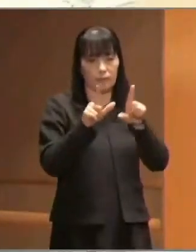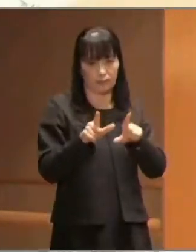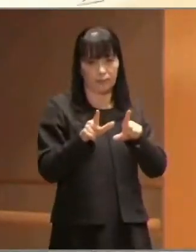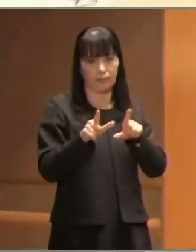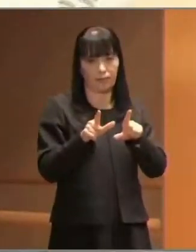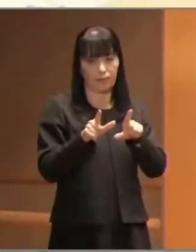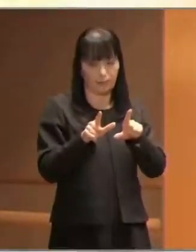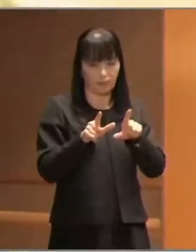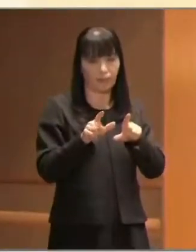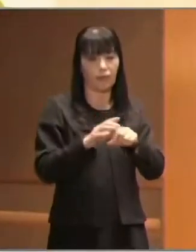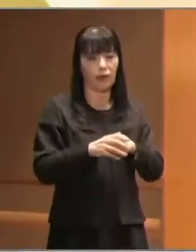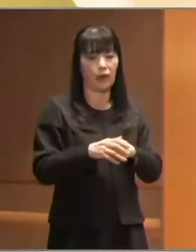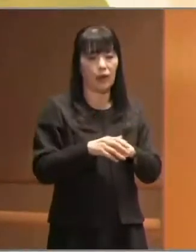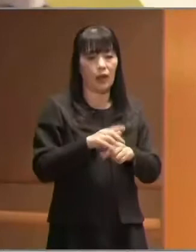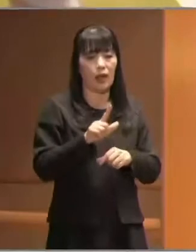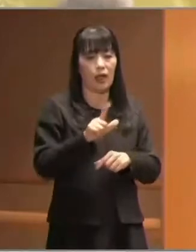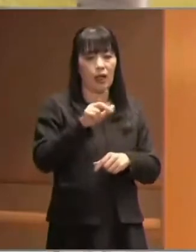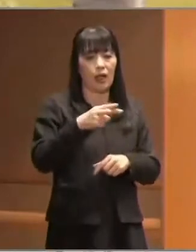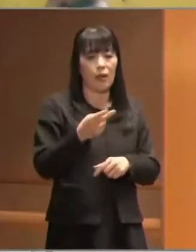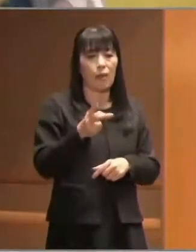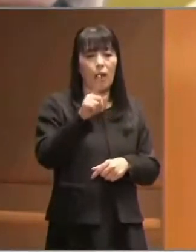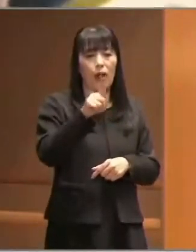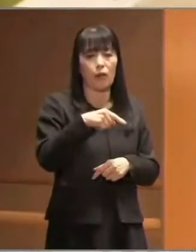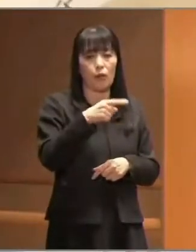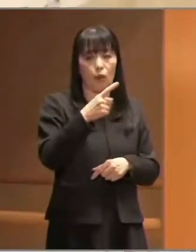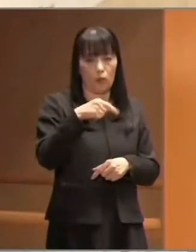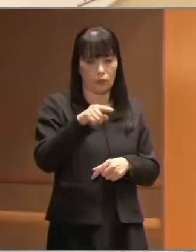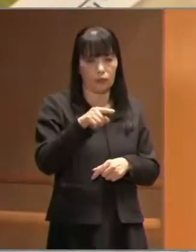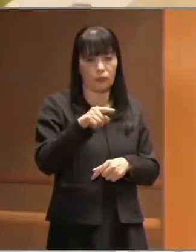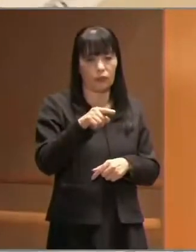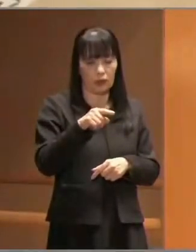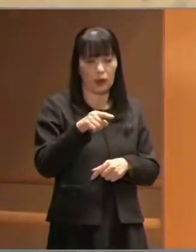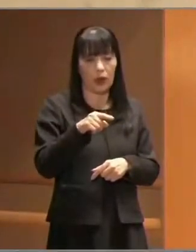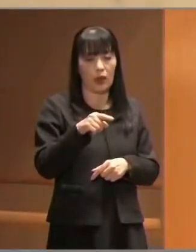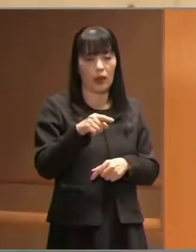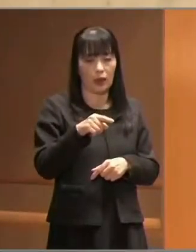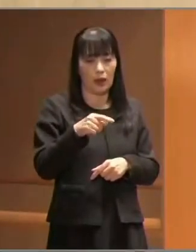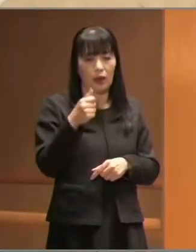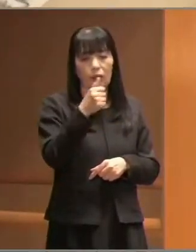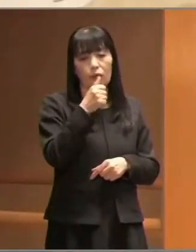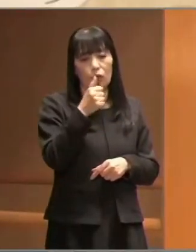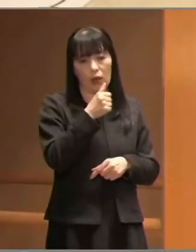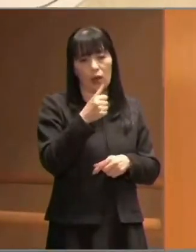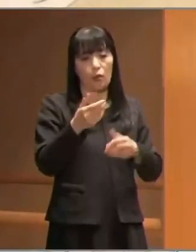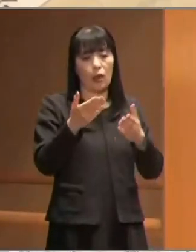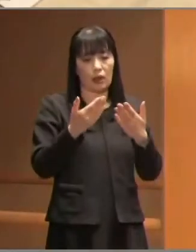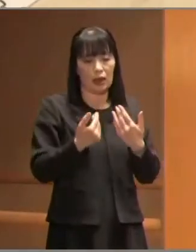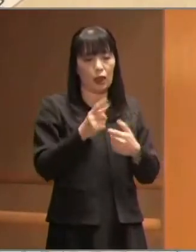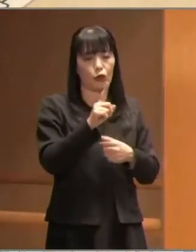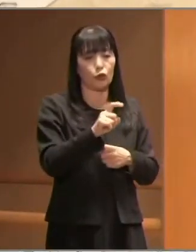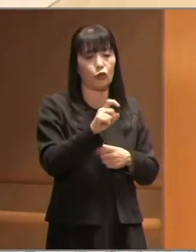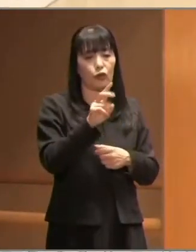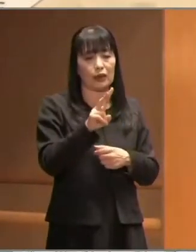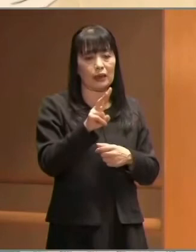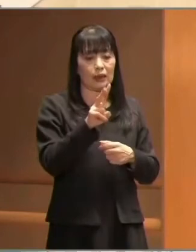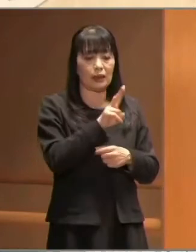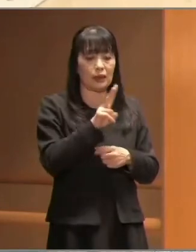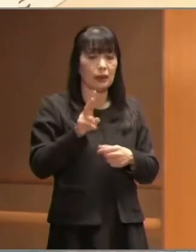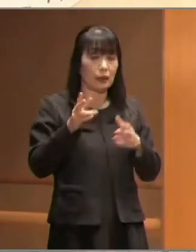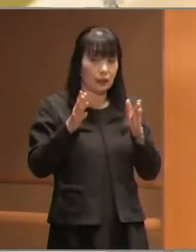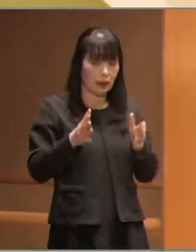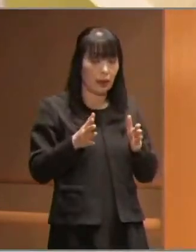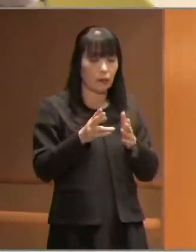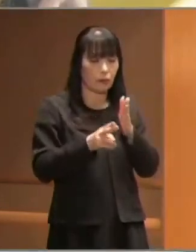together and my family traveled to the Persian Bay and we traveled for 12 days